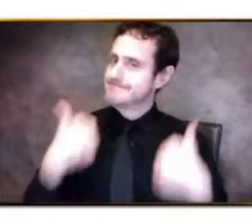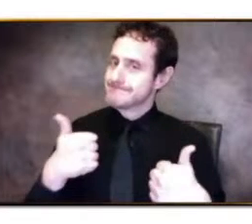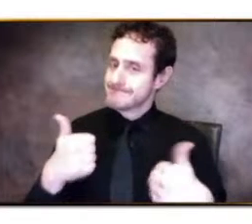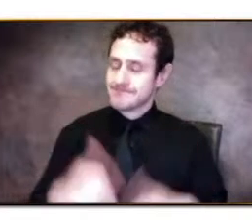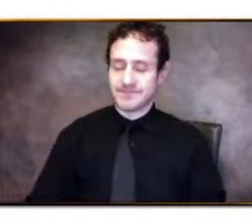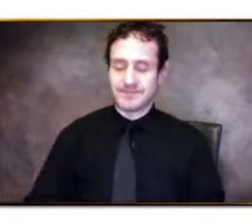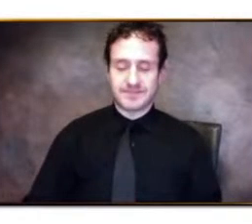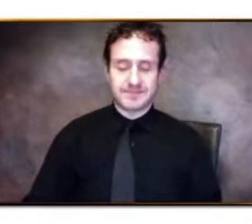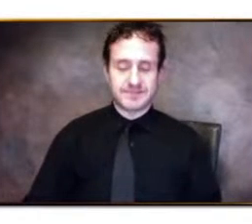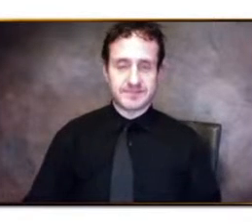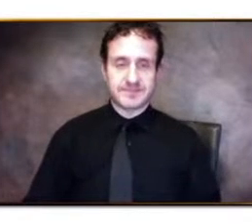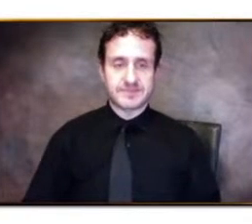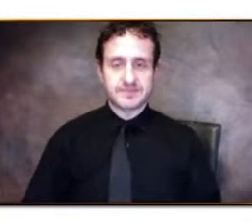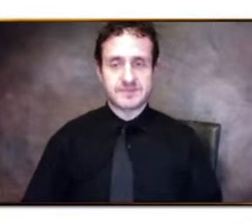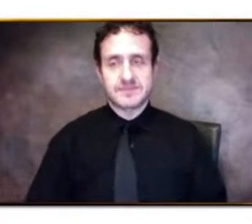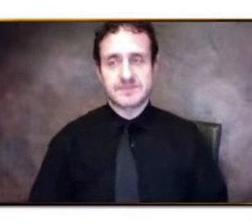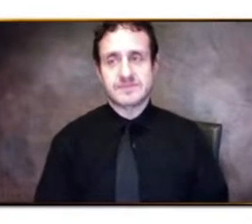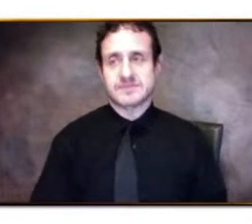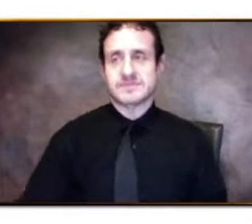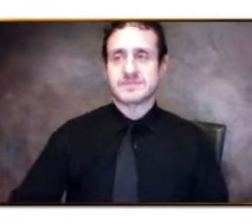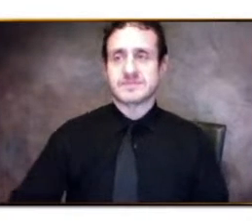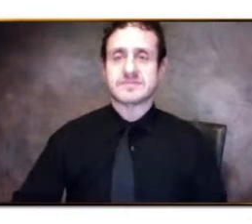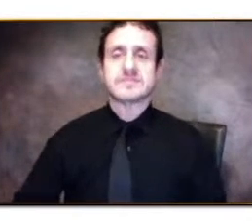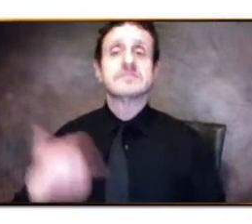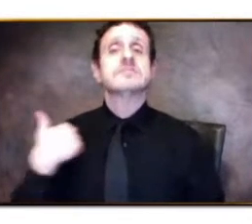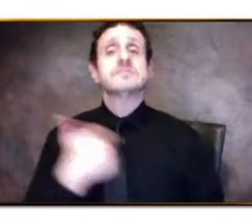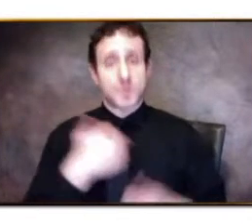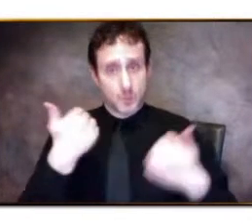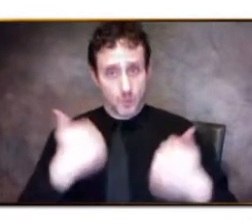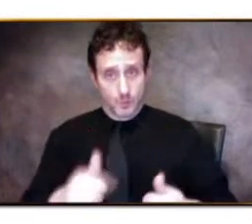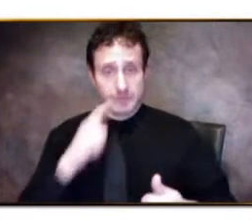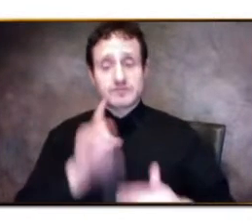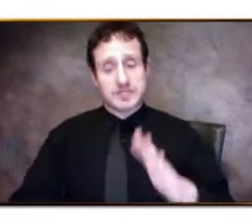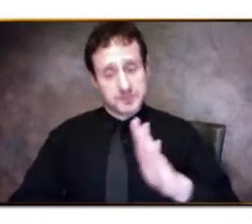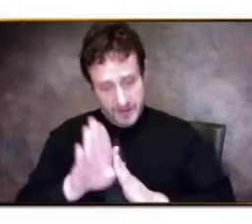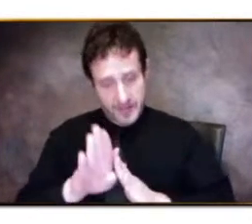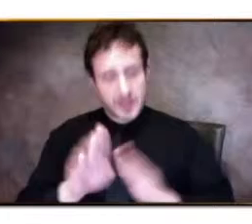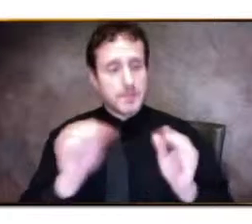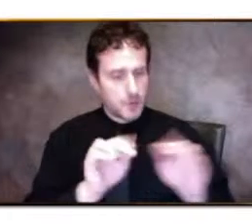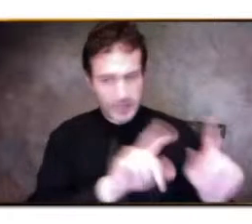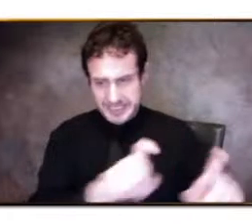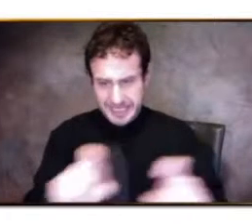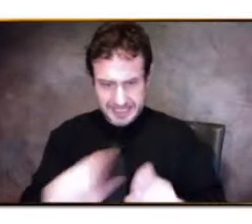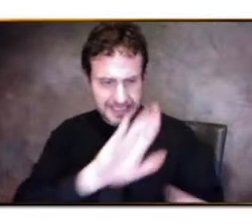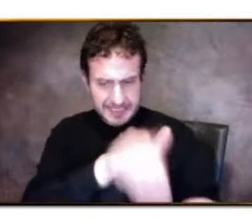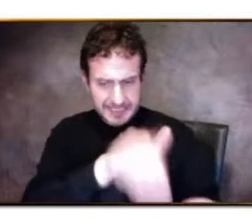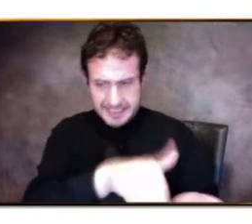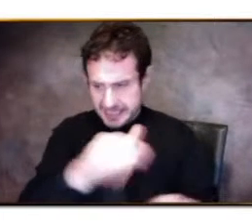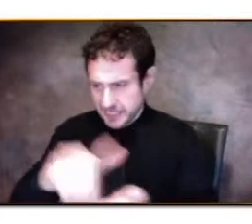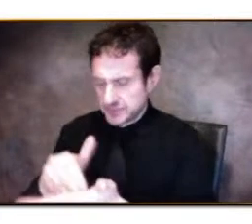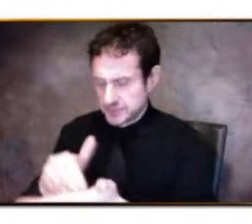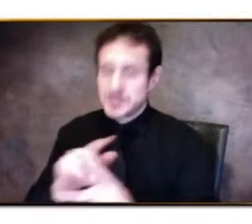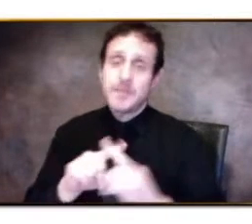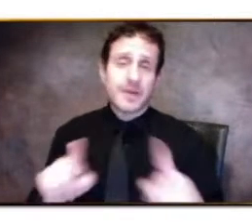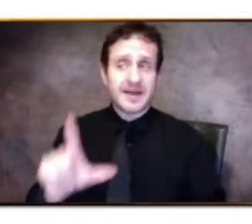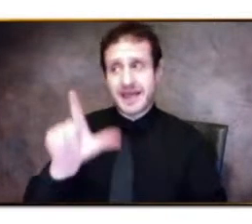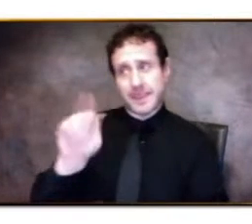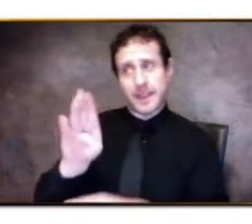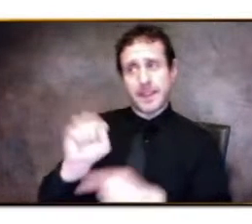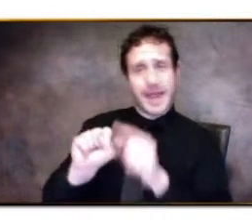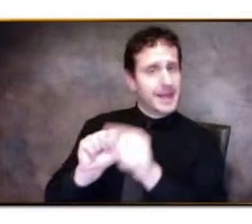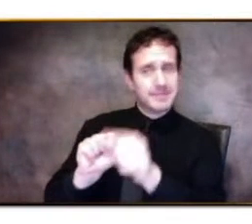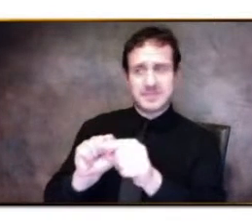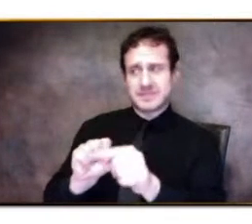done to prepare our physical testing infrastructure for a surge, the simple limits of our laboratories during a time